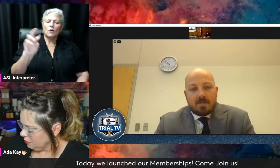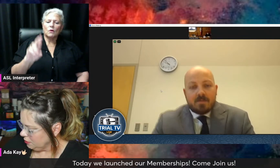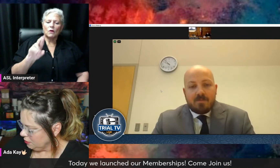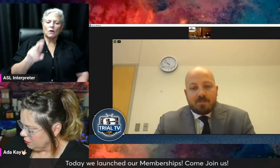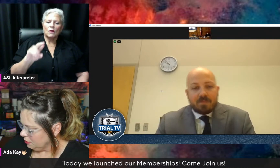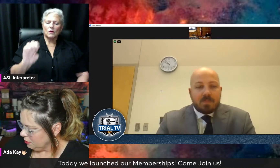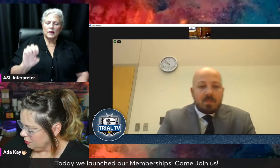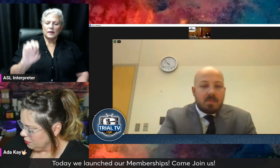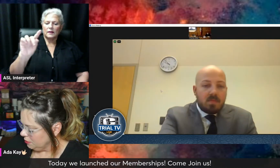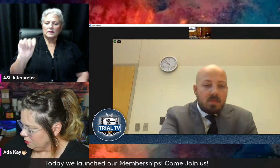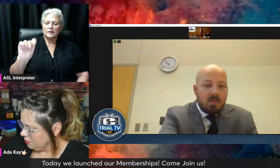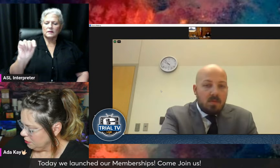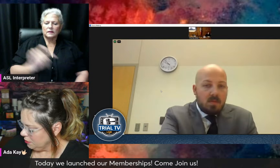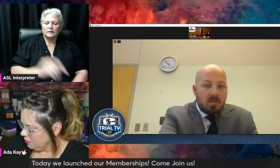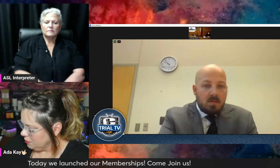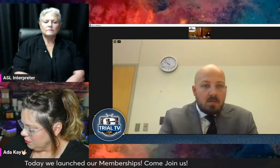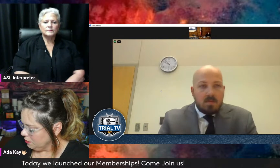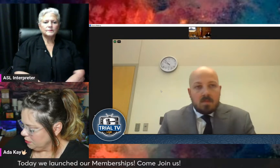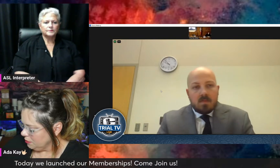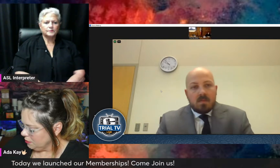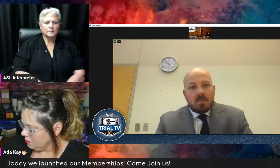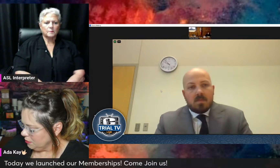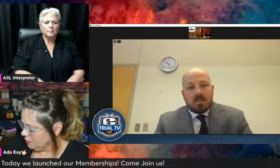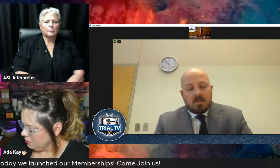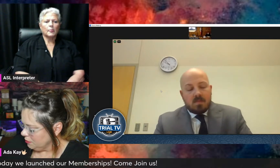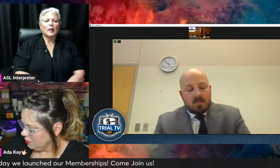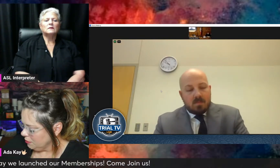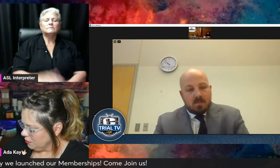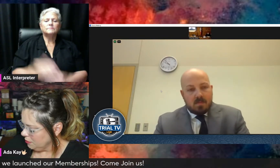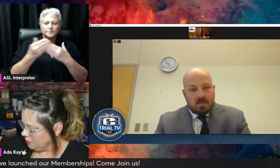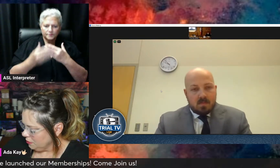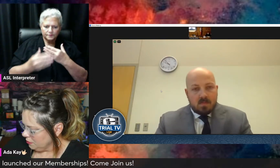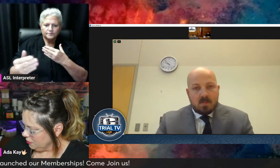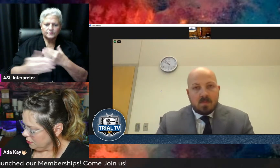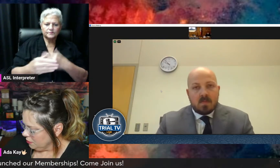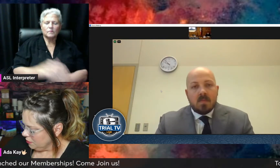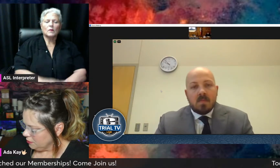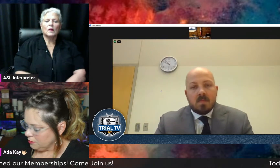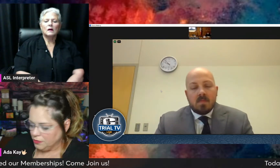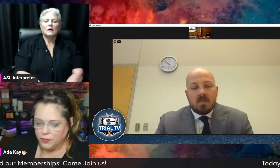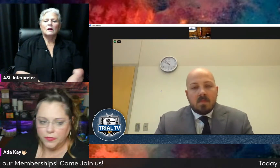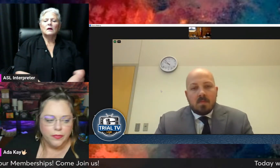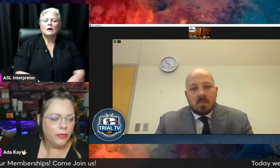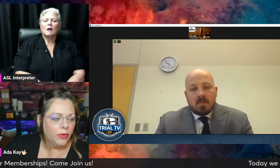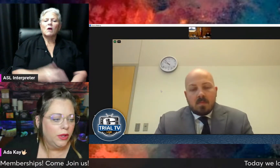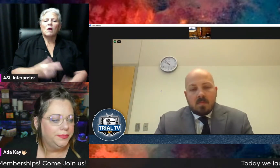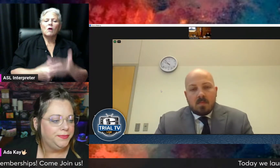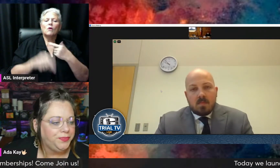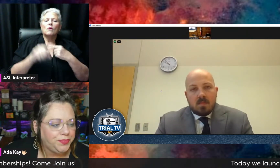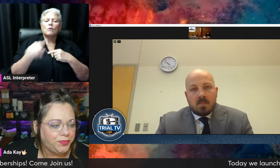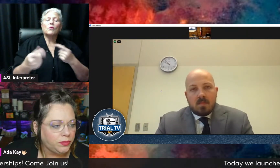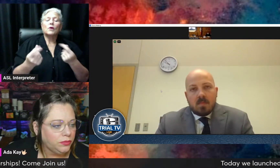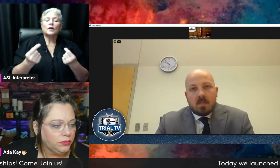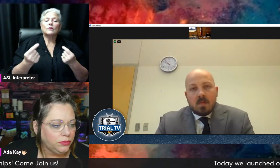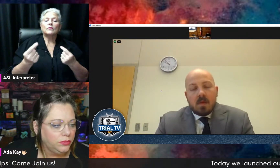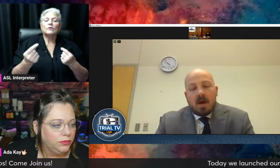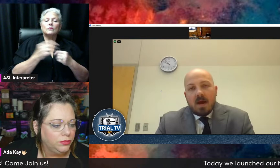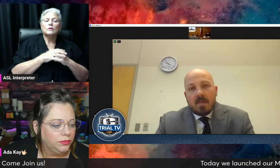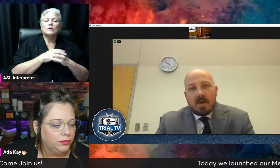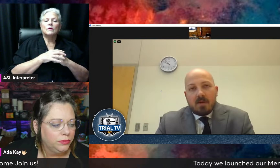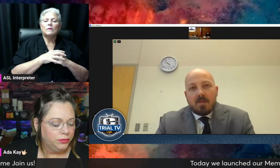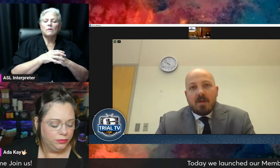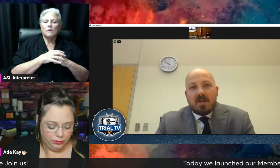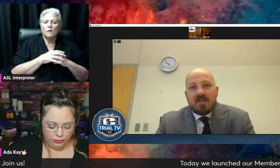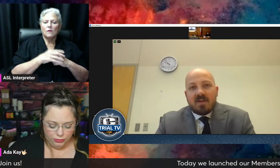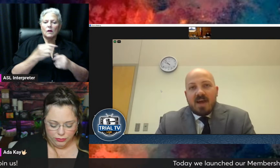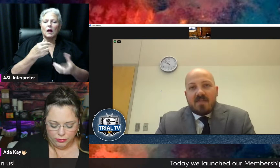JOSEPH DANIEL MORRETT. Go ahead, Mr. Nelson. Thank you. What is your current occupation? I